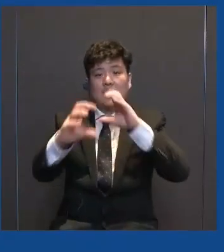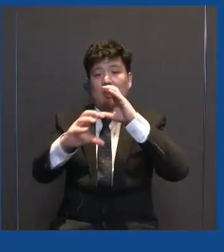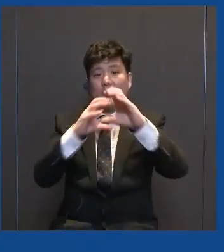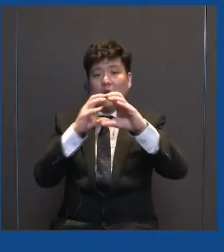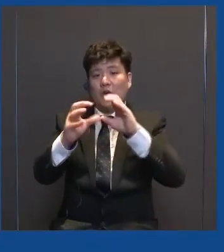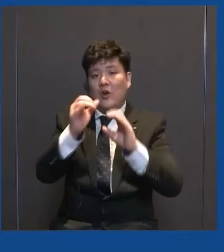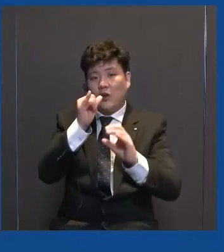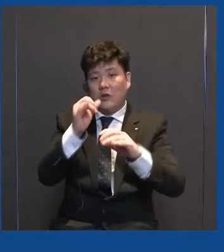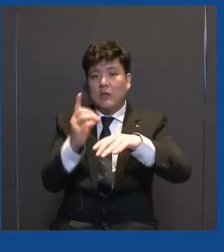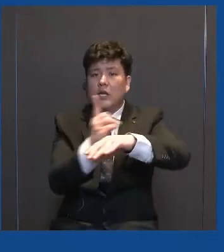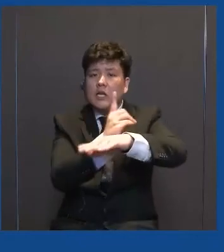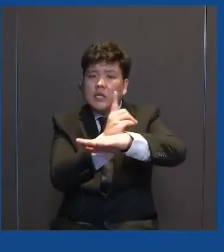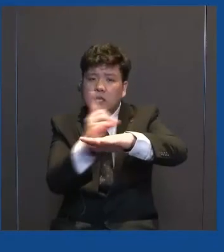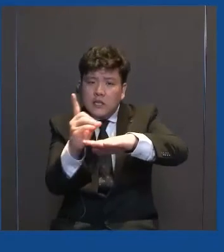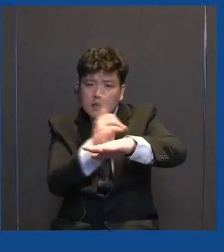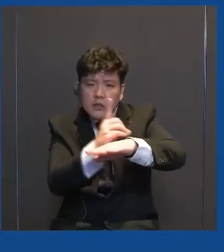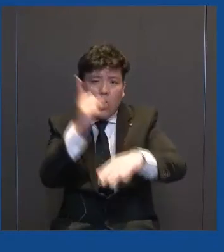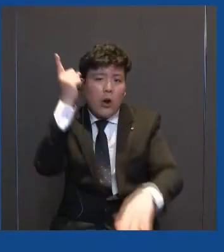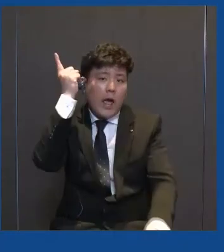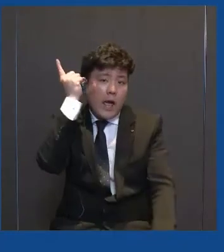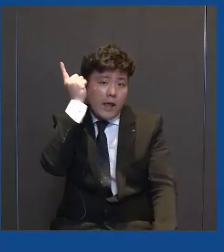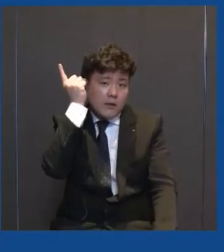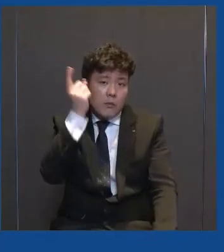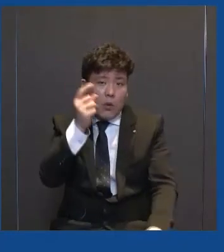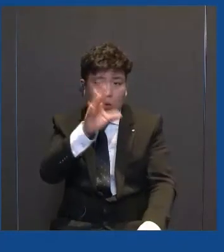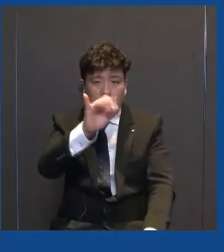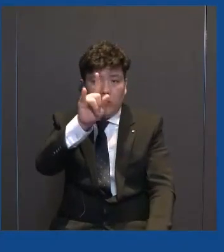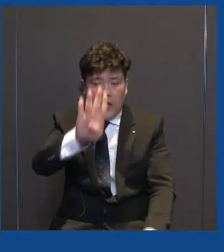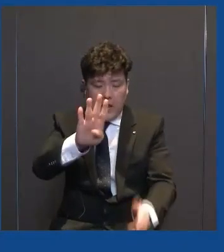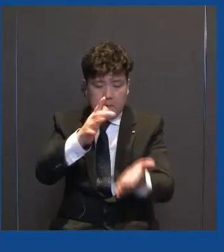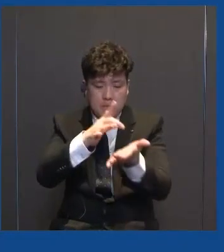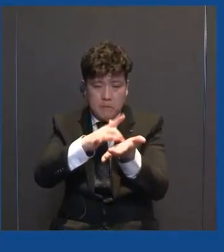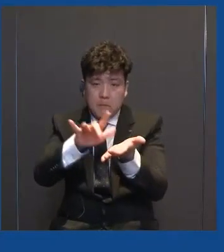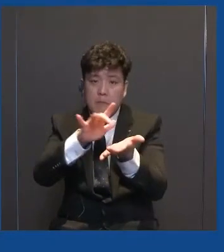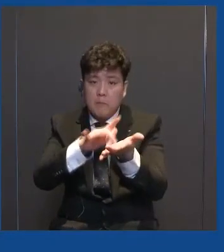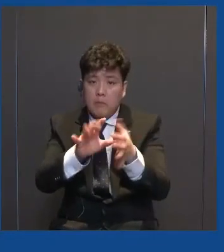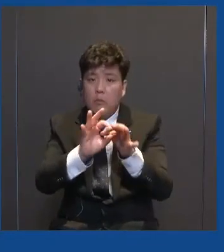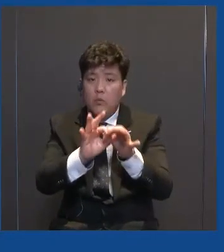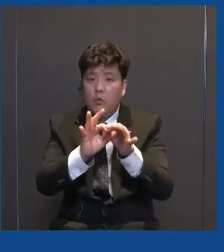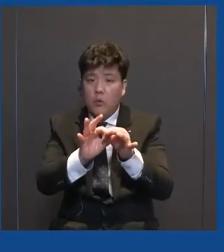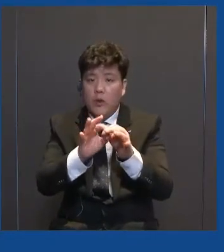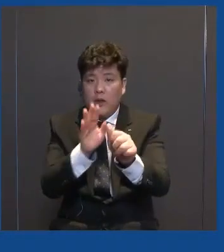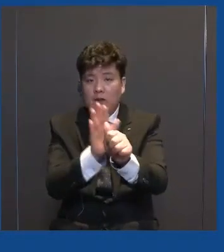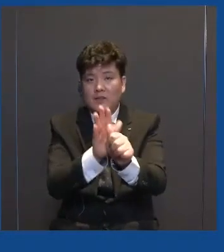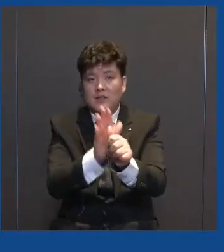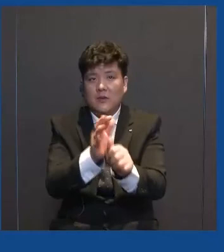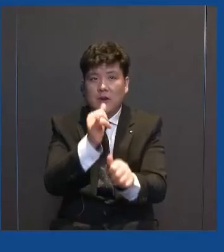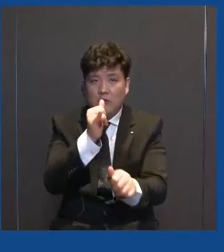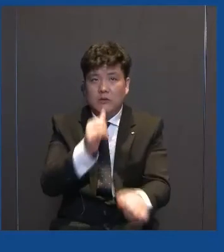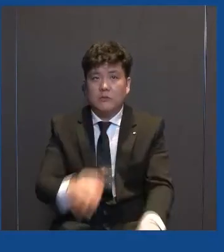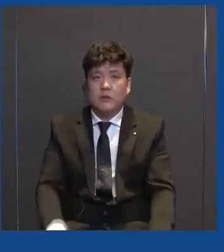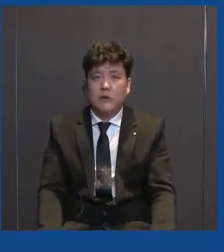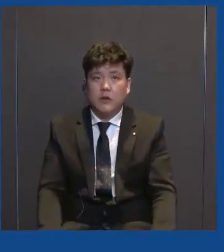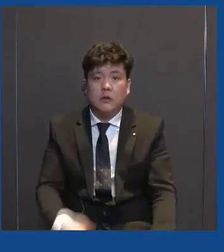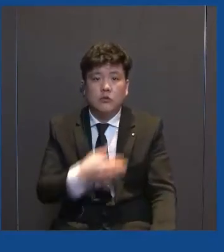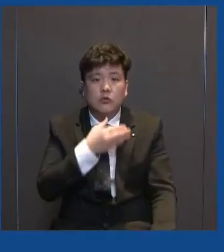mobile phones and applications, and which could help how they can participate in society too. Thank you.